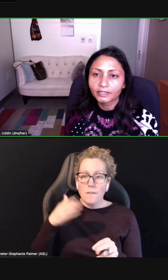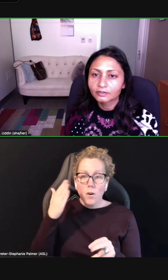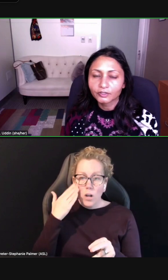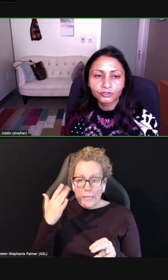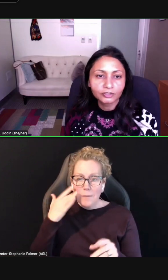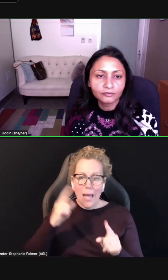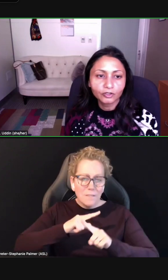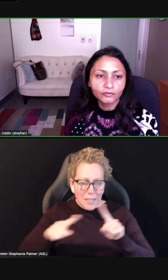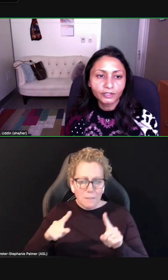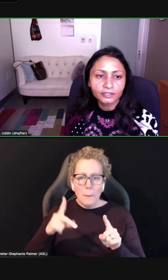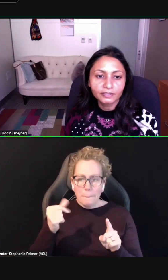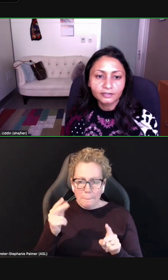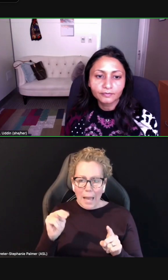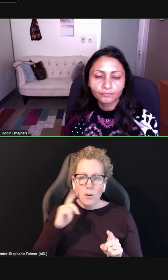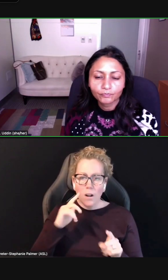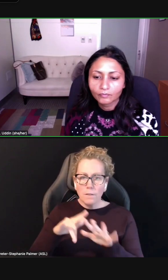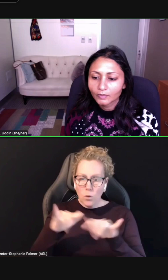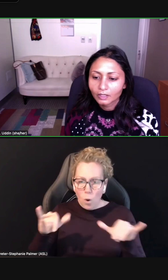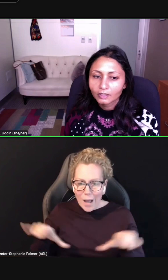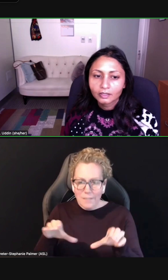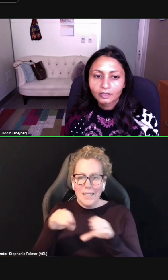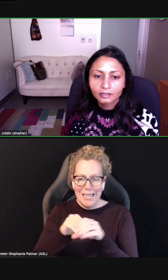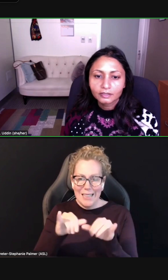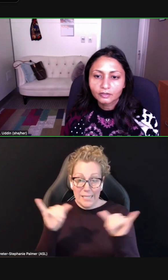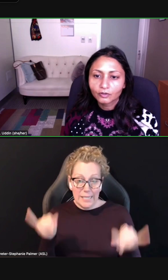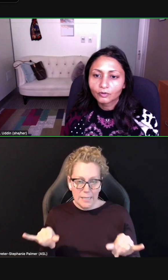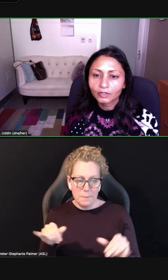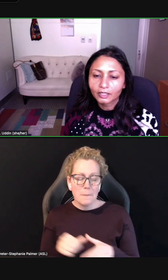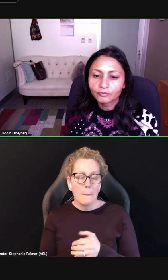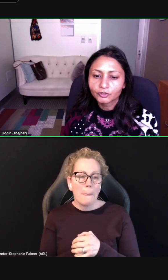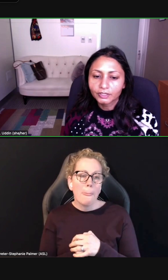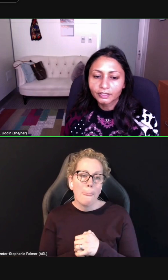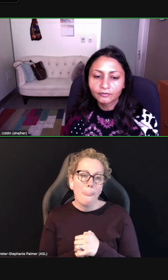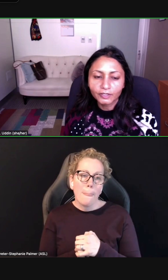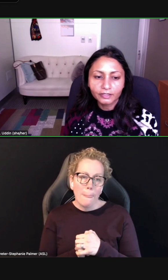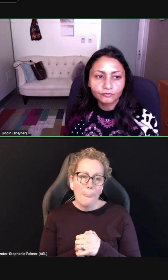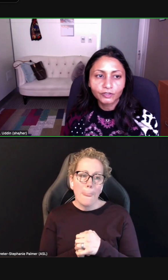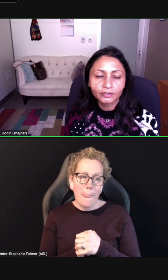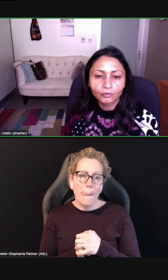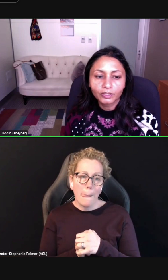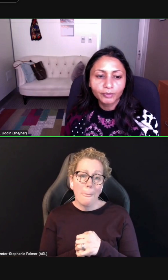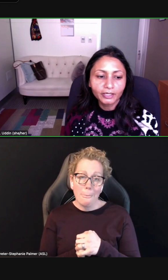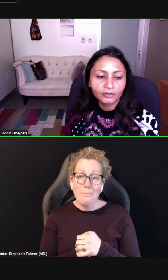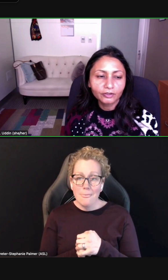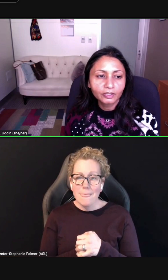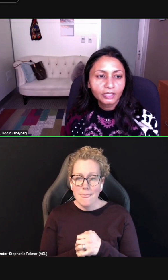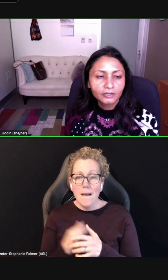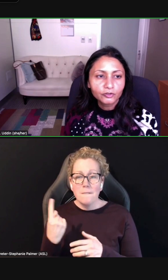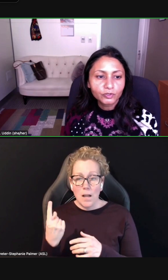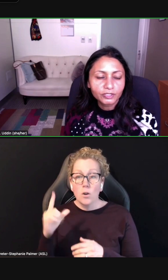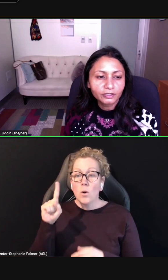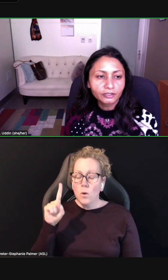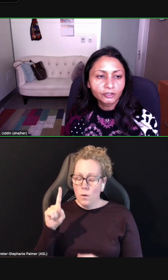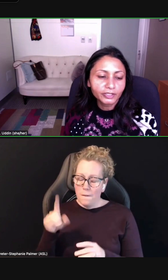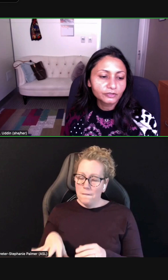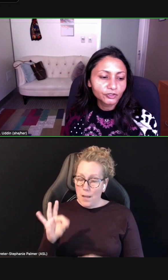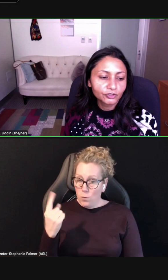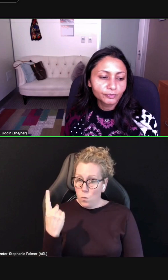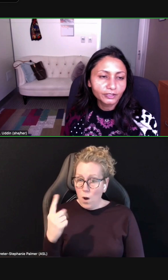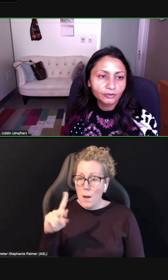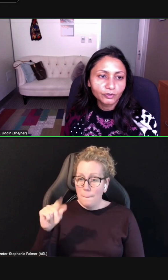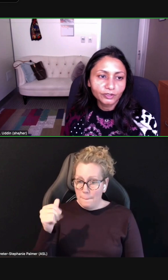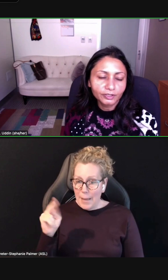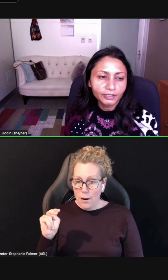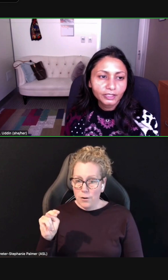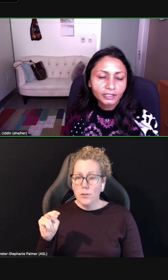of co-activation involving the system. So she did, in fact, find one pattern. This was a